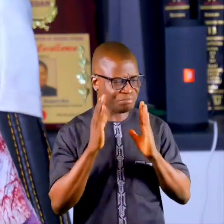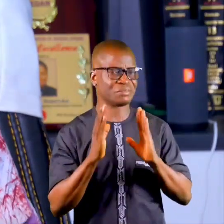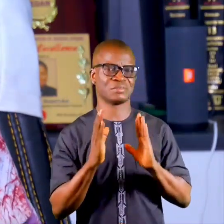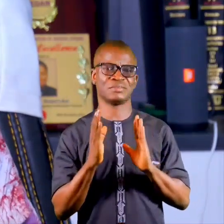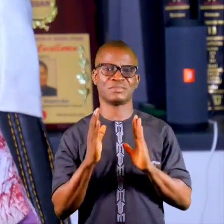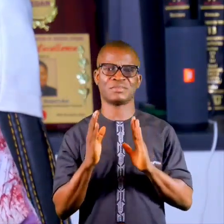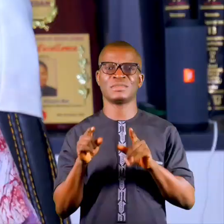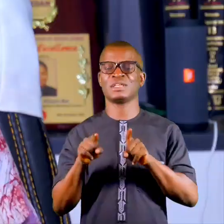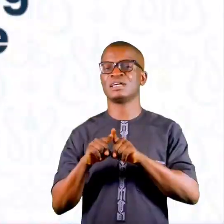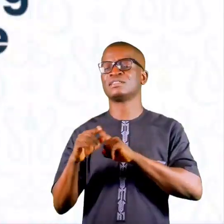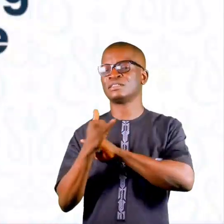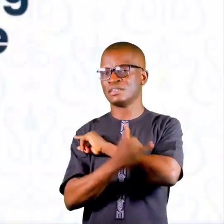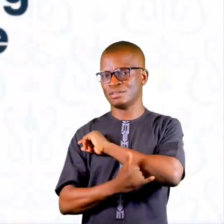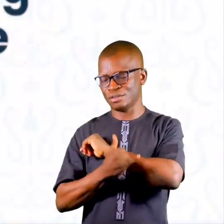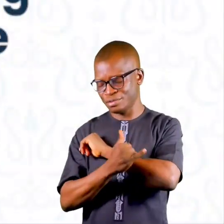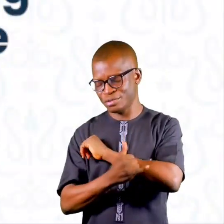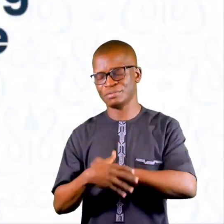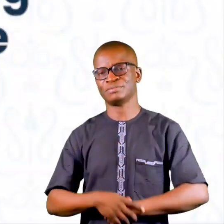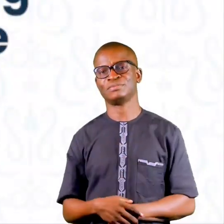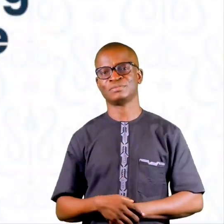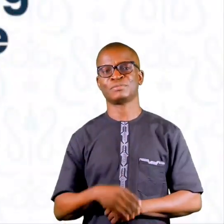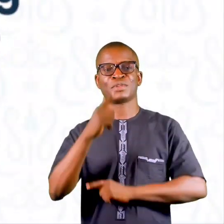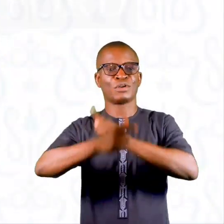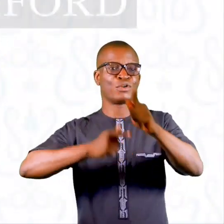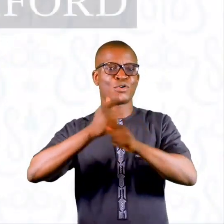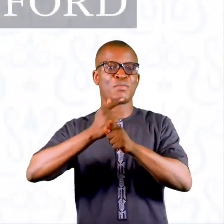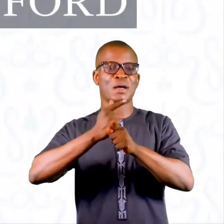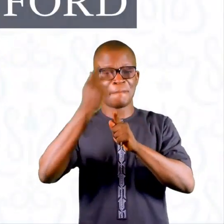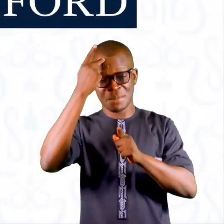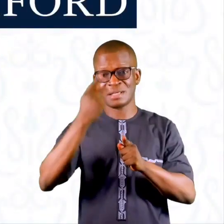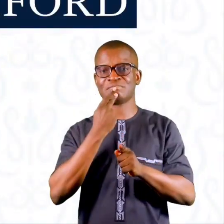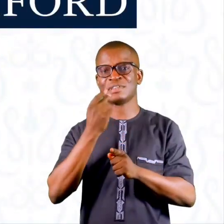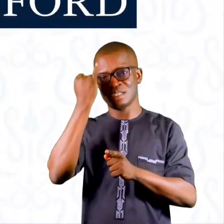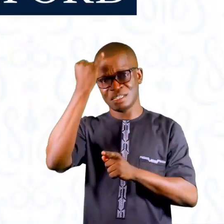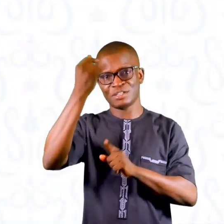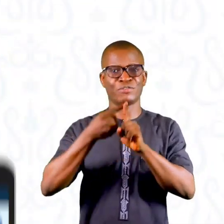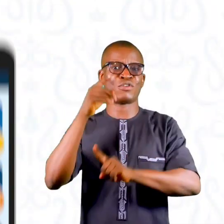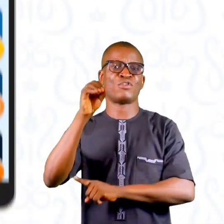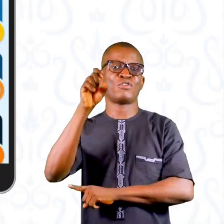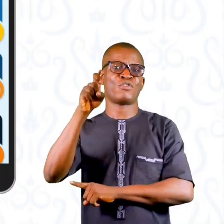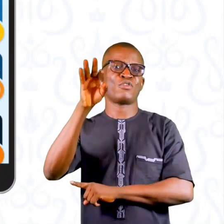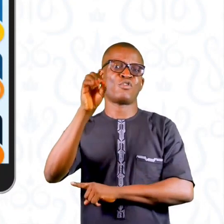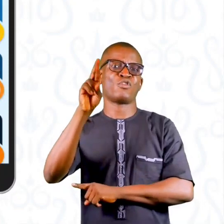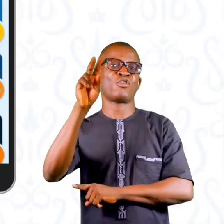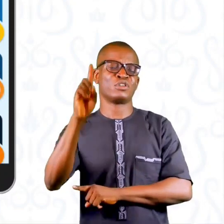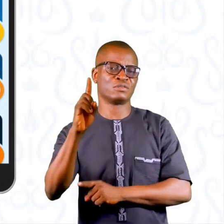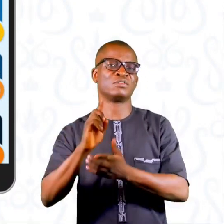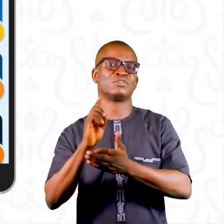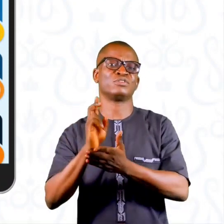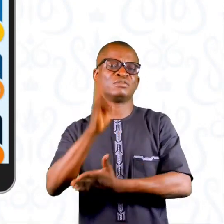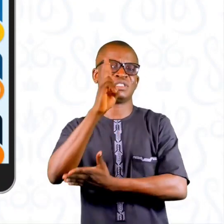to as a country. Global Parenting Initiative of the Oxford University develops programs on